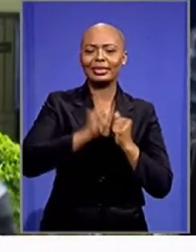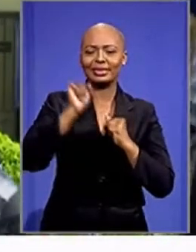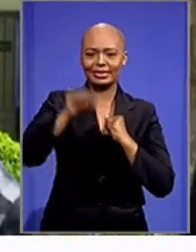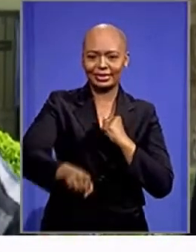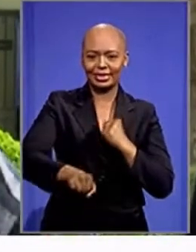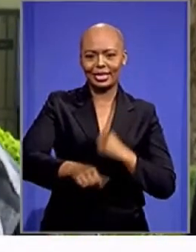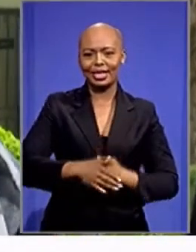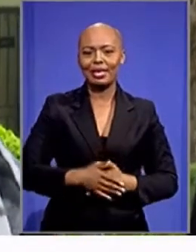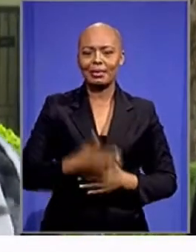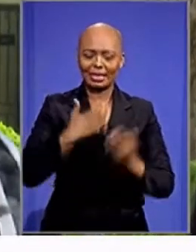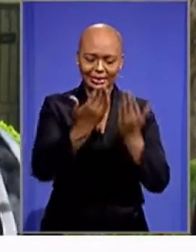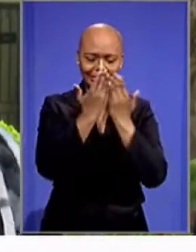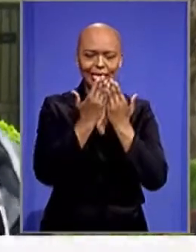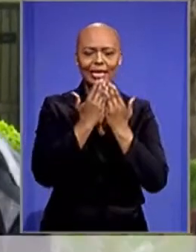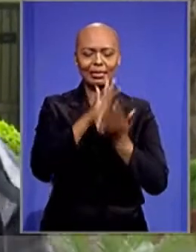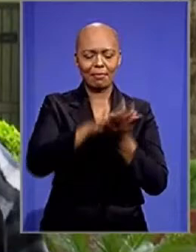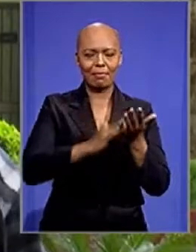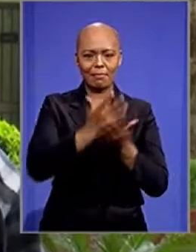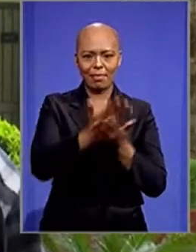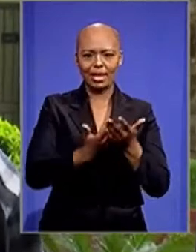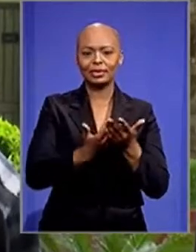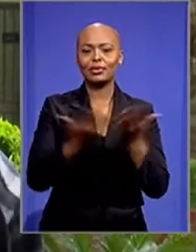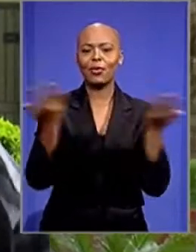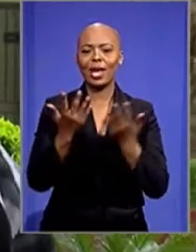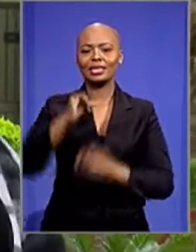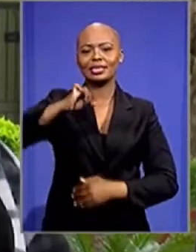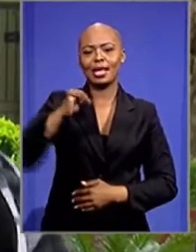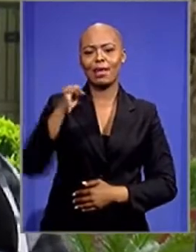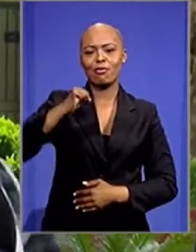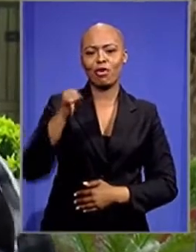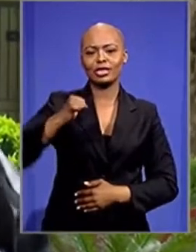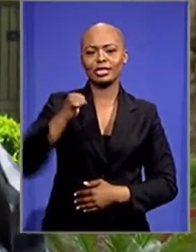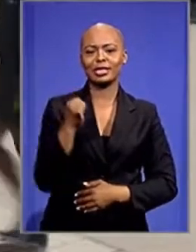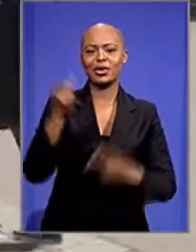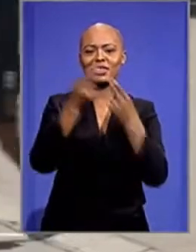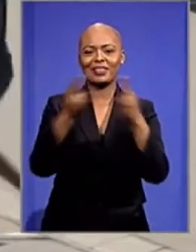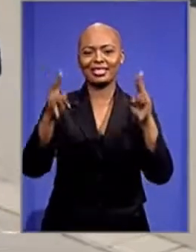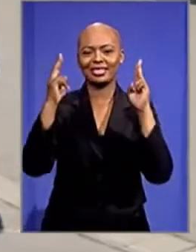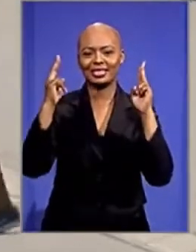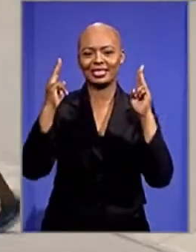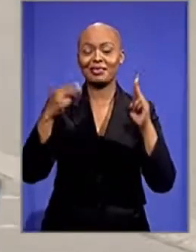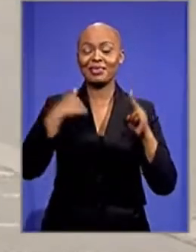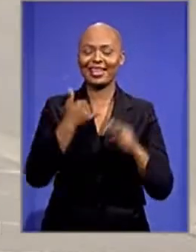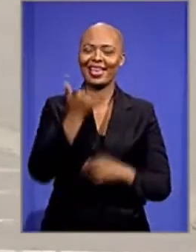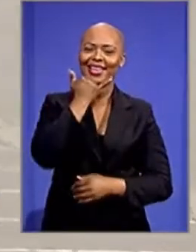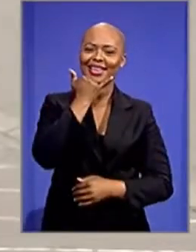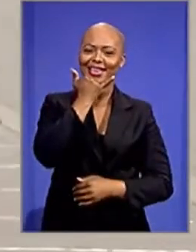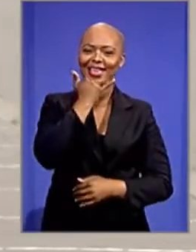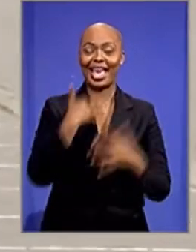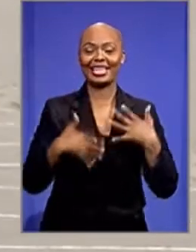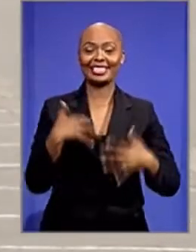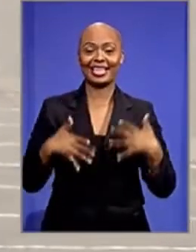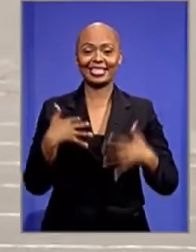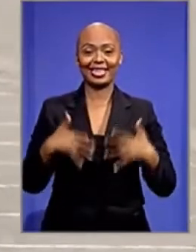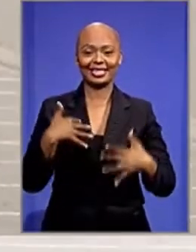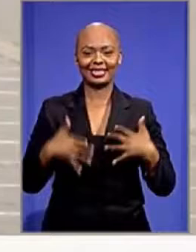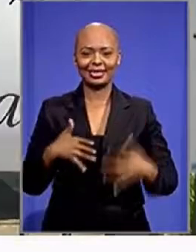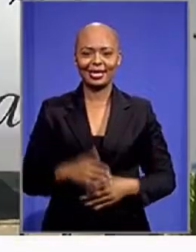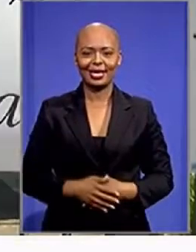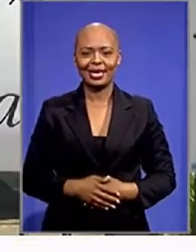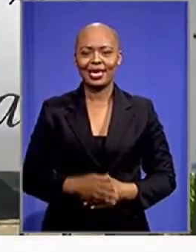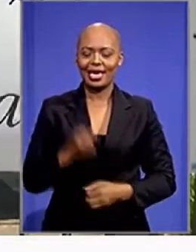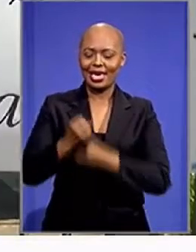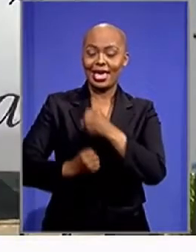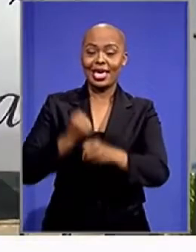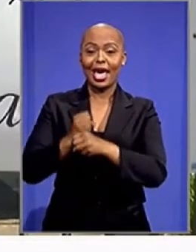I'm planning to study medicine at Stellenbosch University next year, so I'm kind of excited for that. Ebile dilemo tse 12 tsa ho kena sekolo